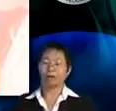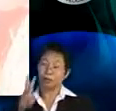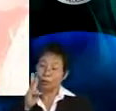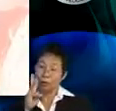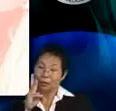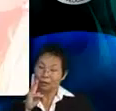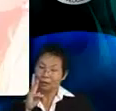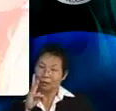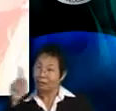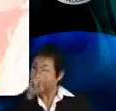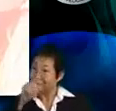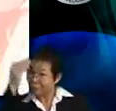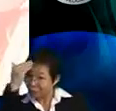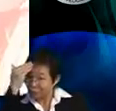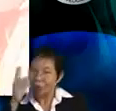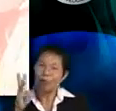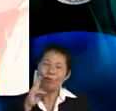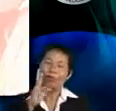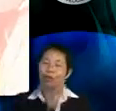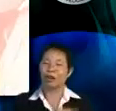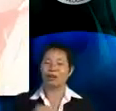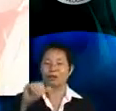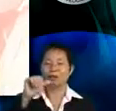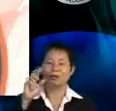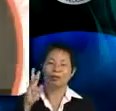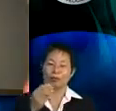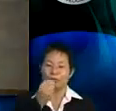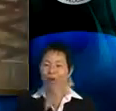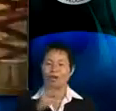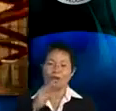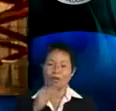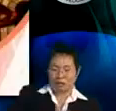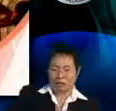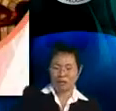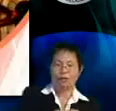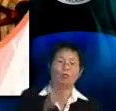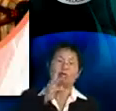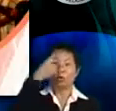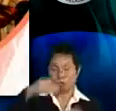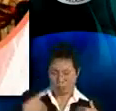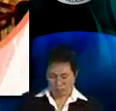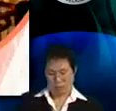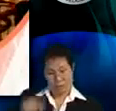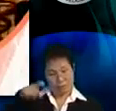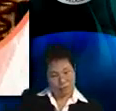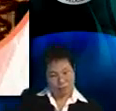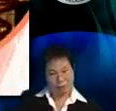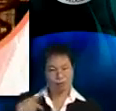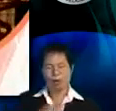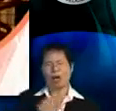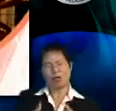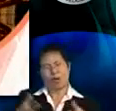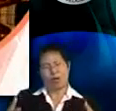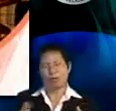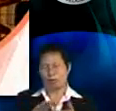water? Food and drinks supply the water necessary for our body. We have covered quite a lot